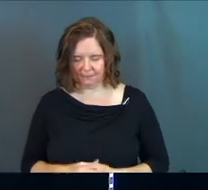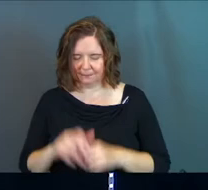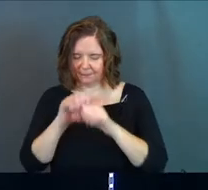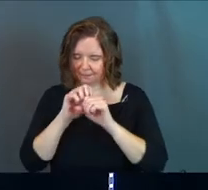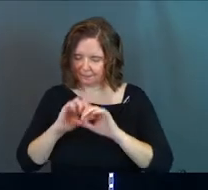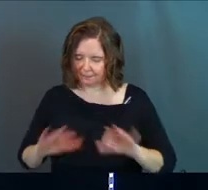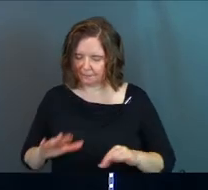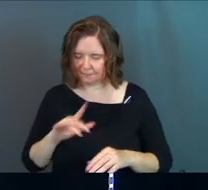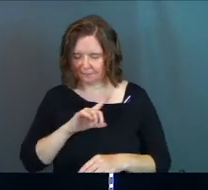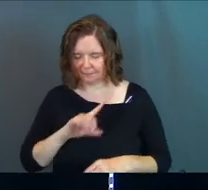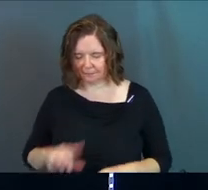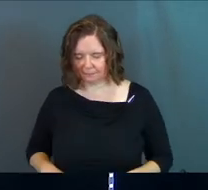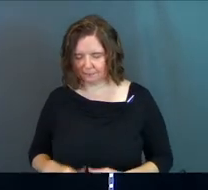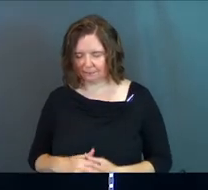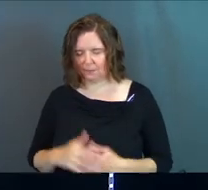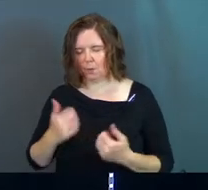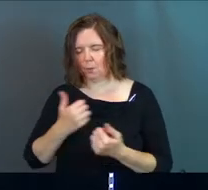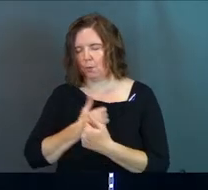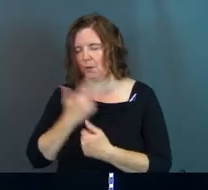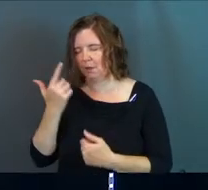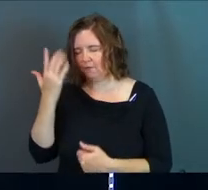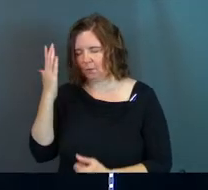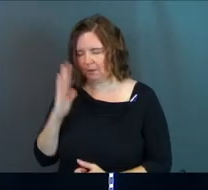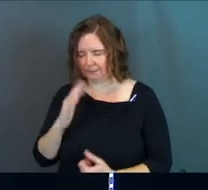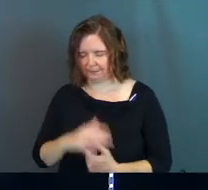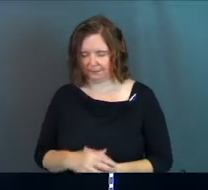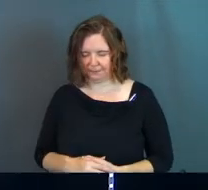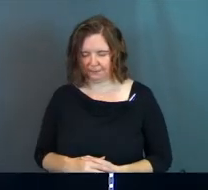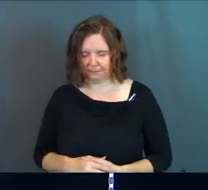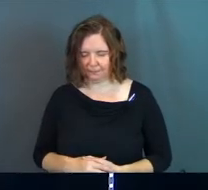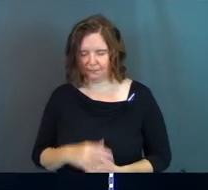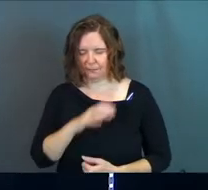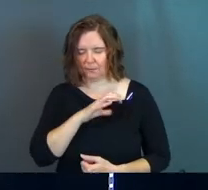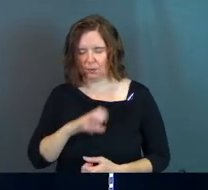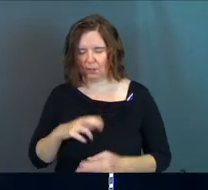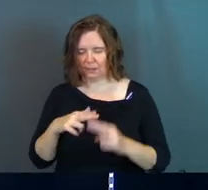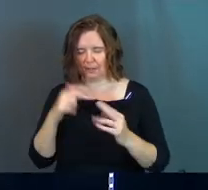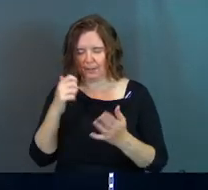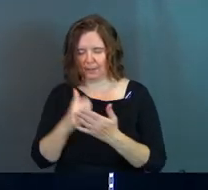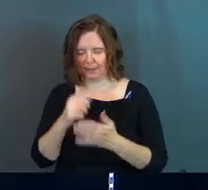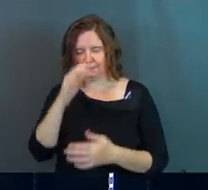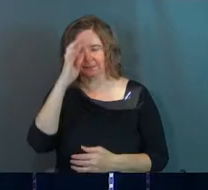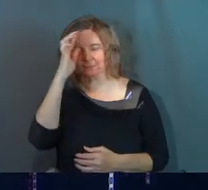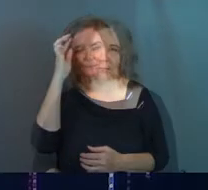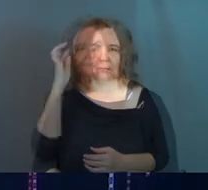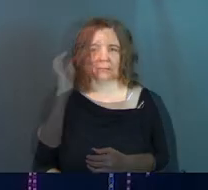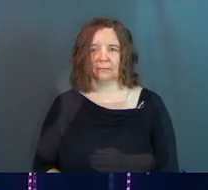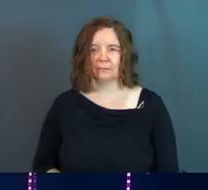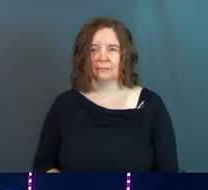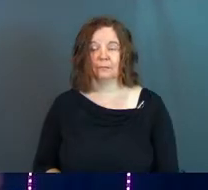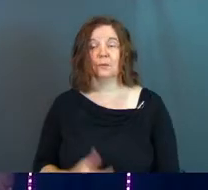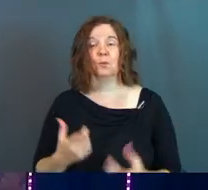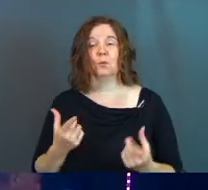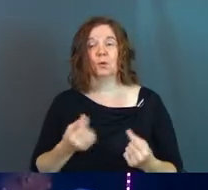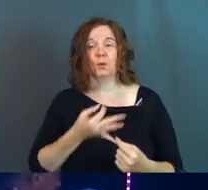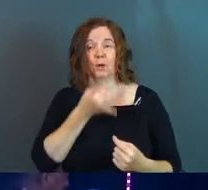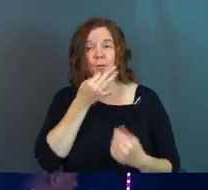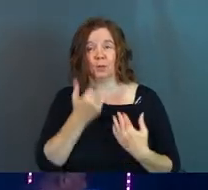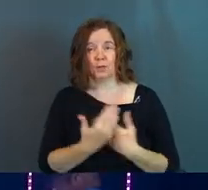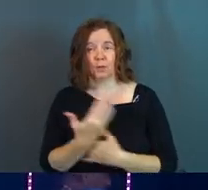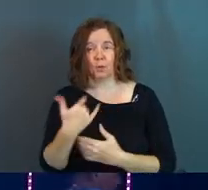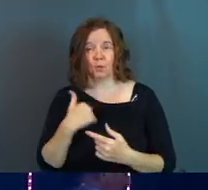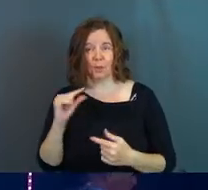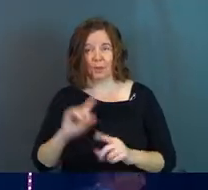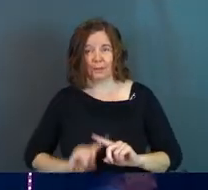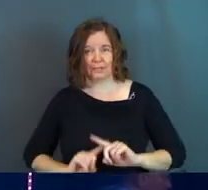Bless it, Lord. We love you, God. In Christ's name, amen. We're going to do our communion this morning. We're going